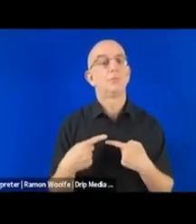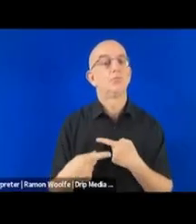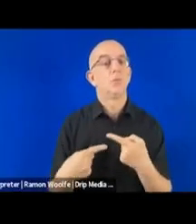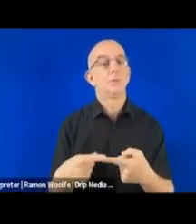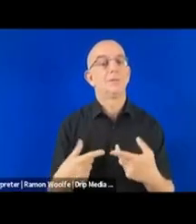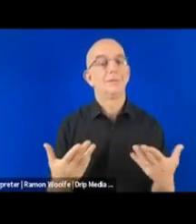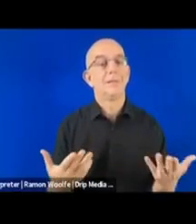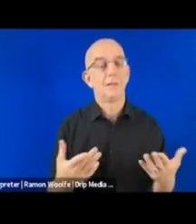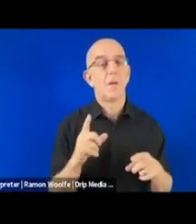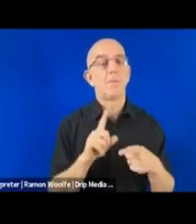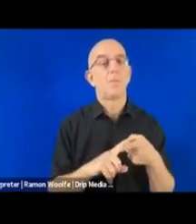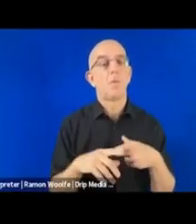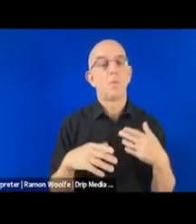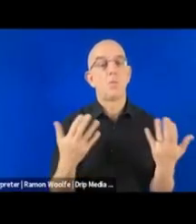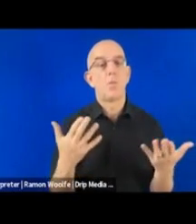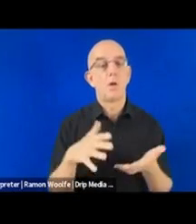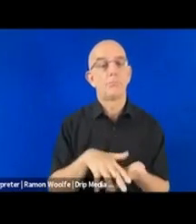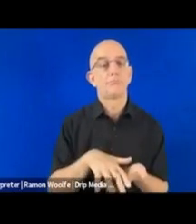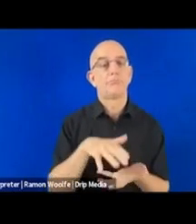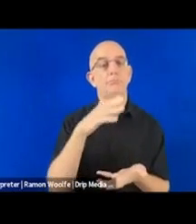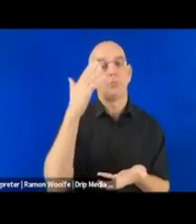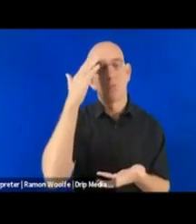Next.